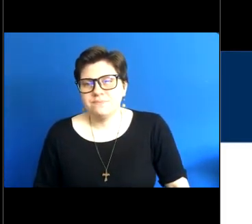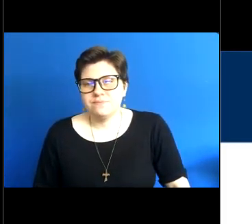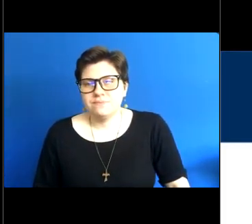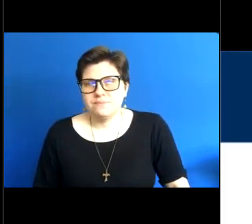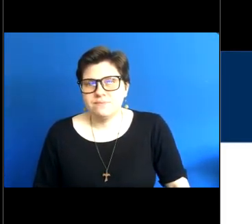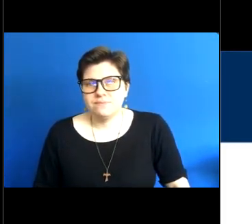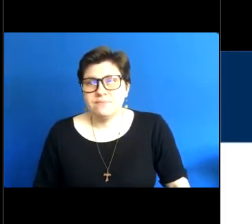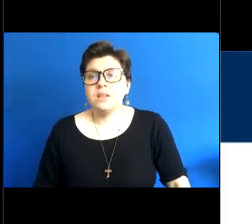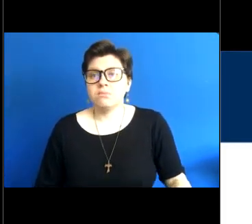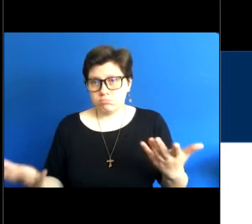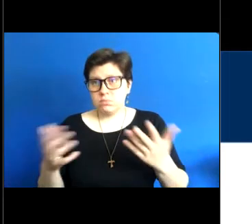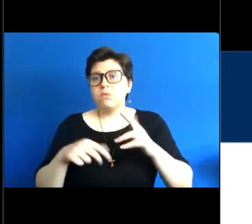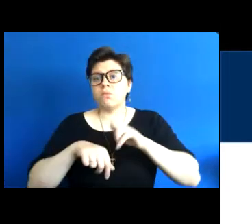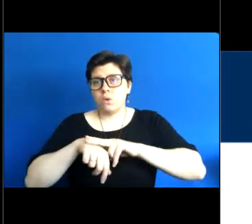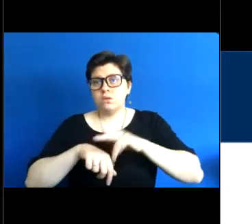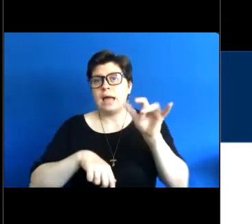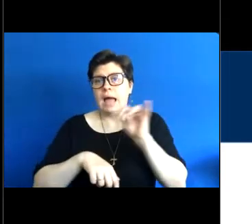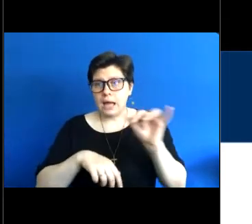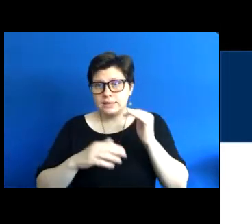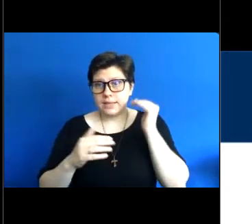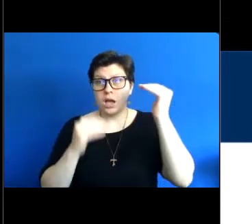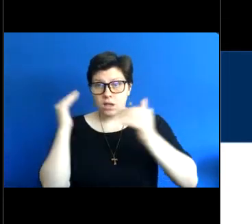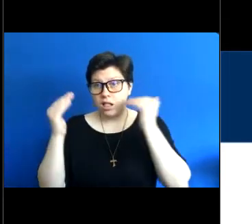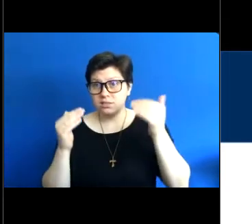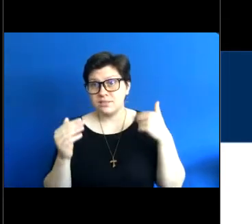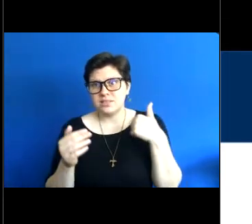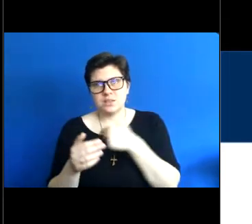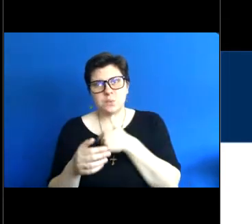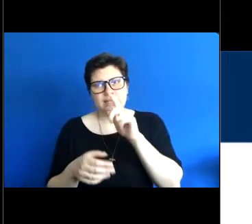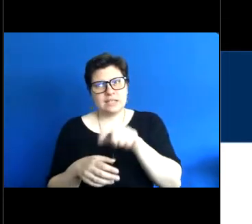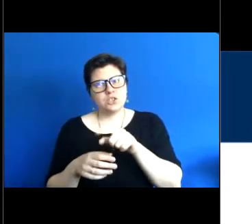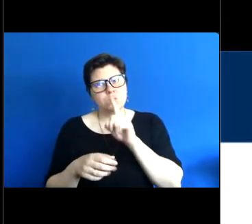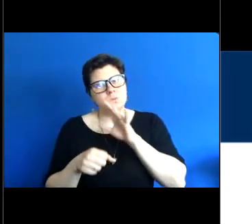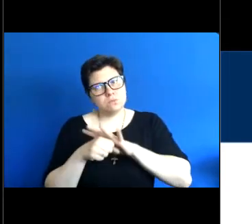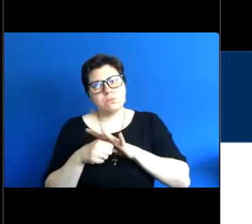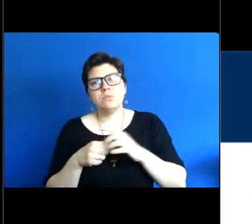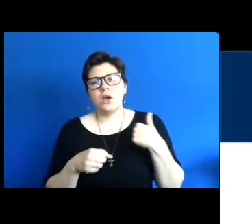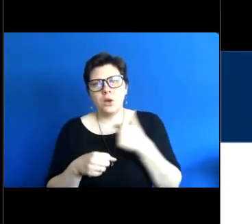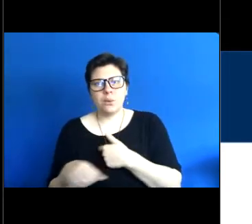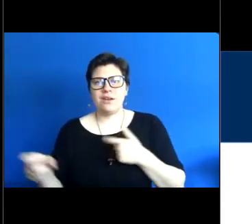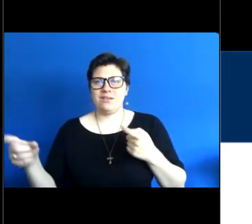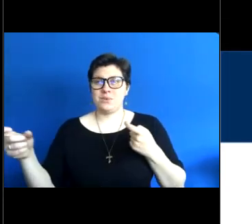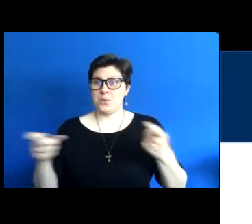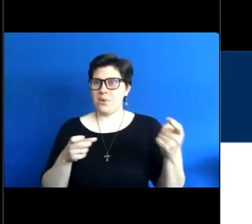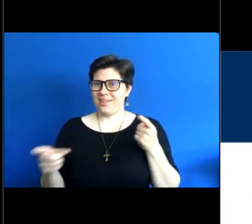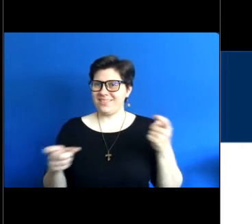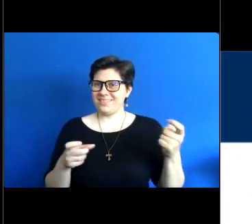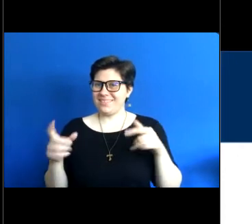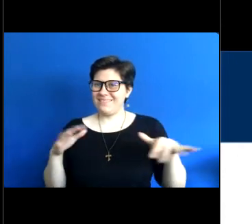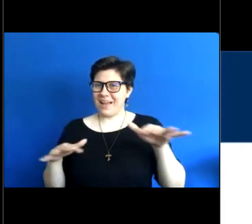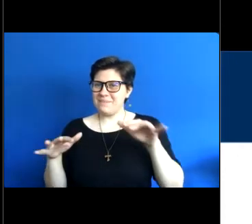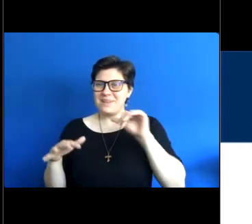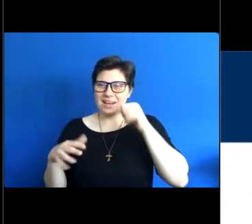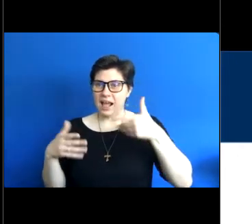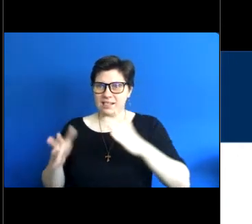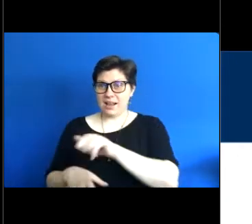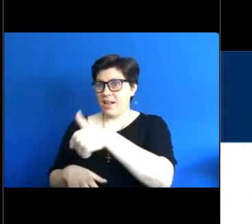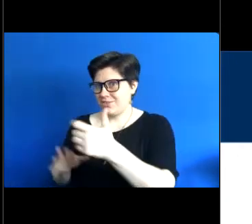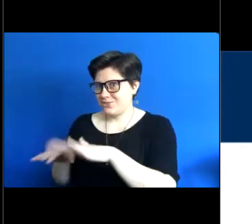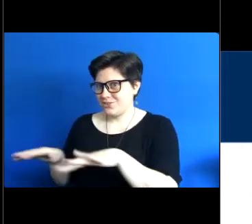And of course, that as adults, we need to make sure that we are controlling the environment, not letting other children do